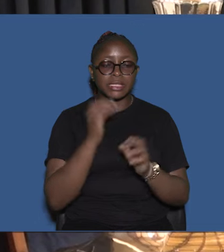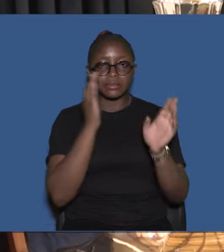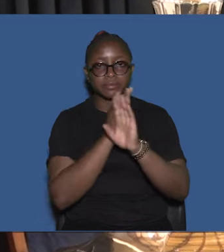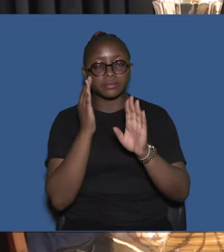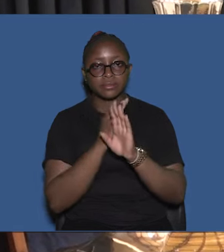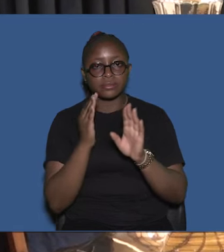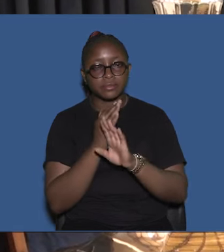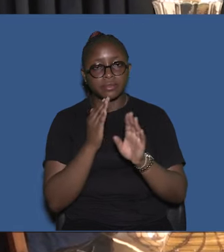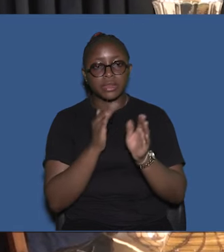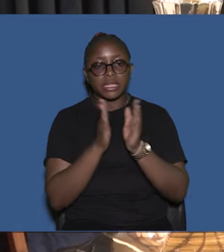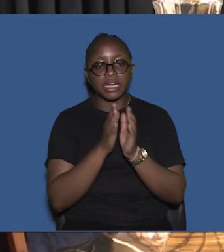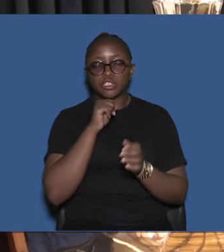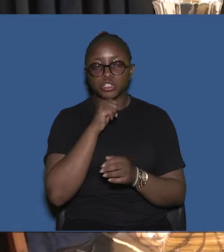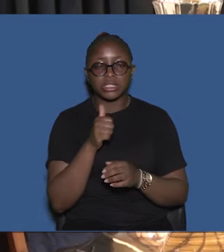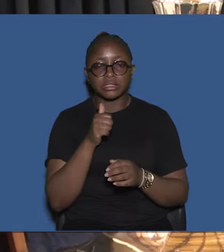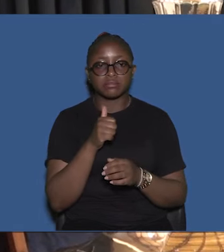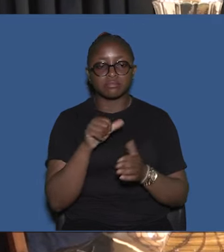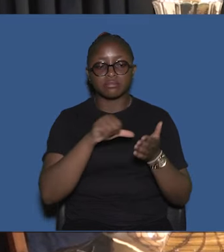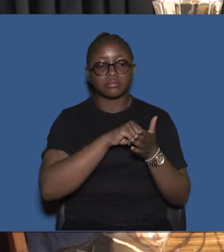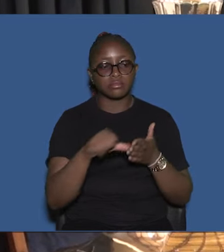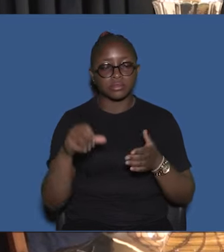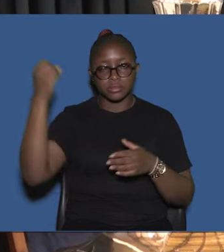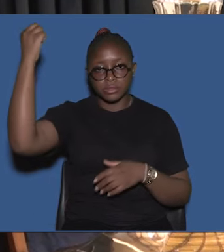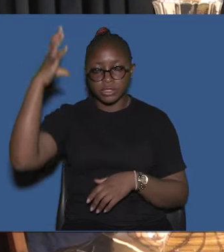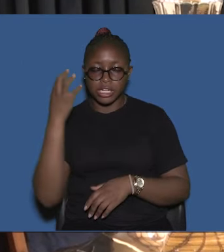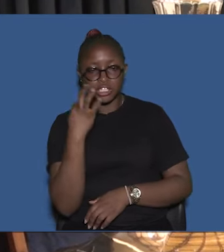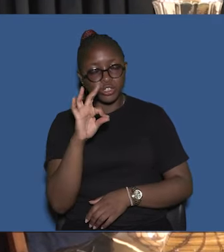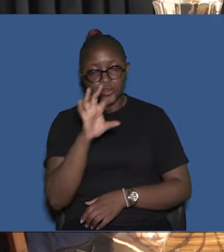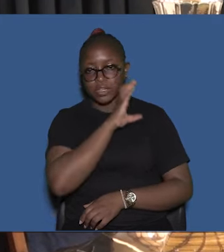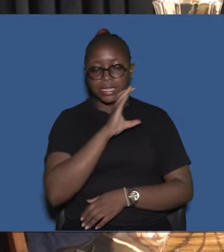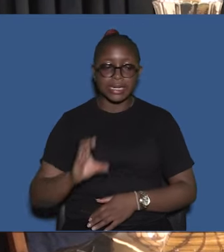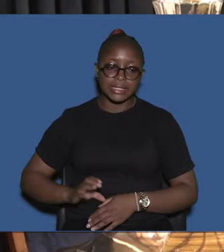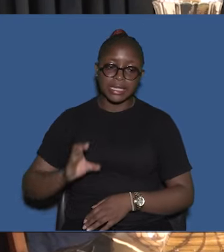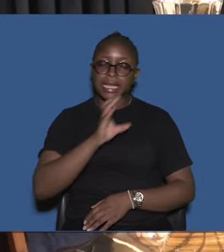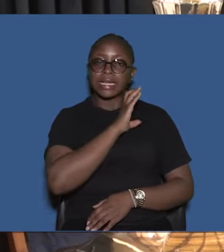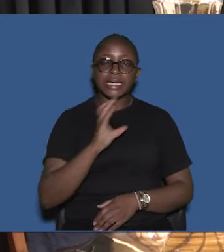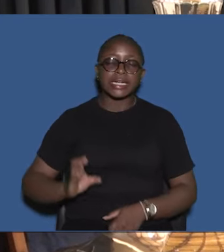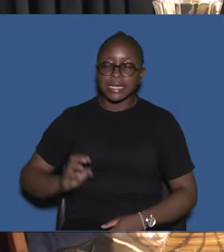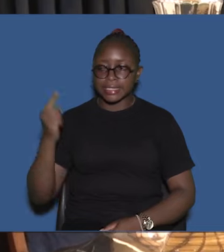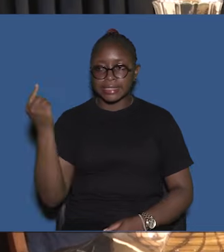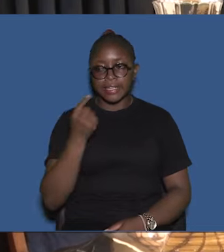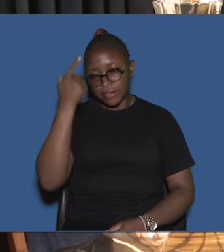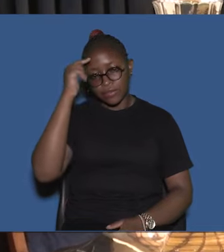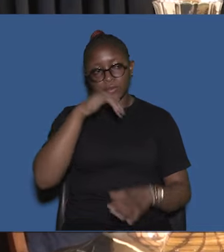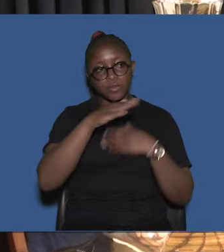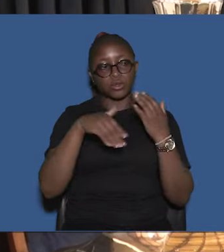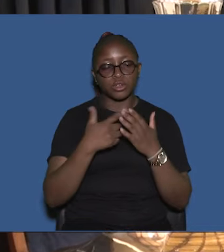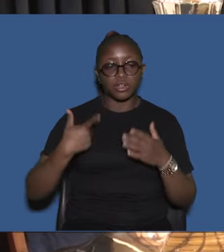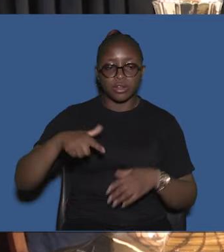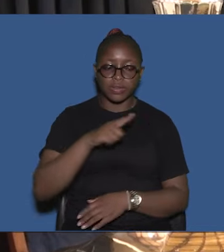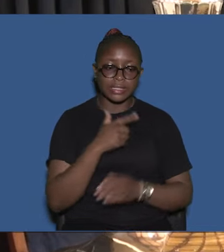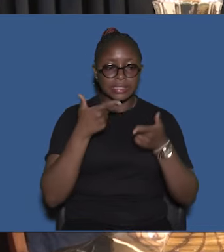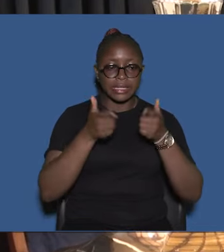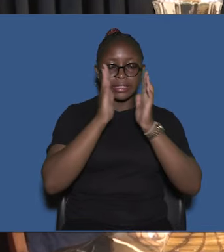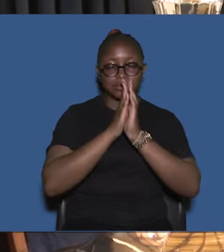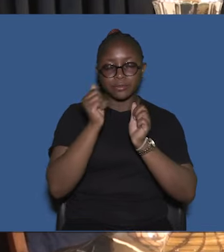the light of Christ. Christ came for all of us. Let's pray together.